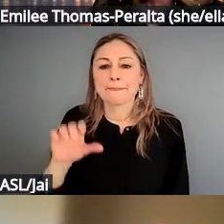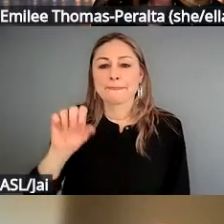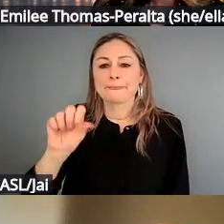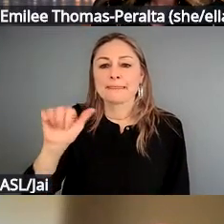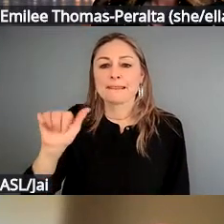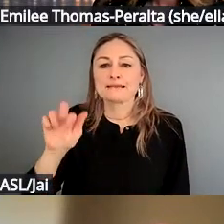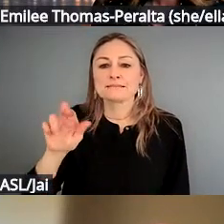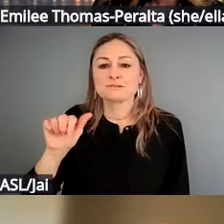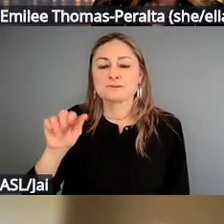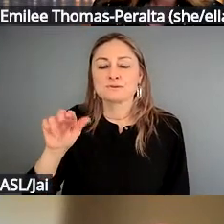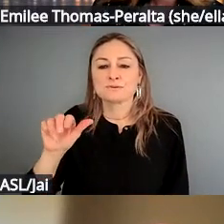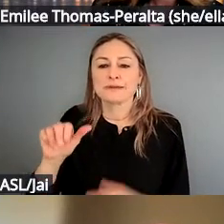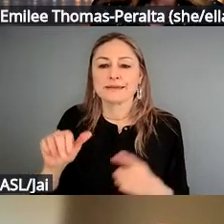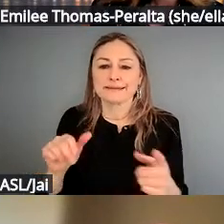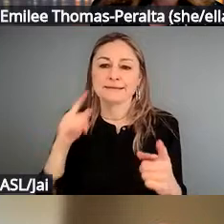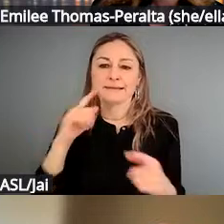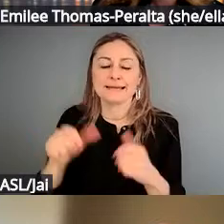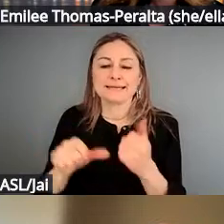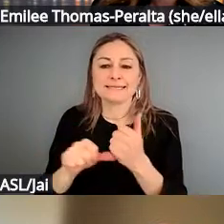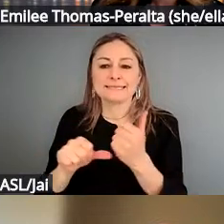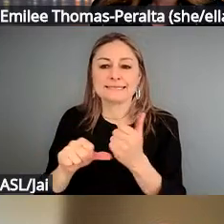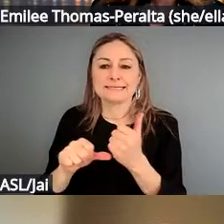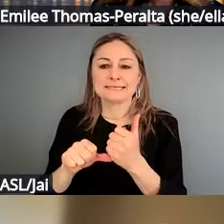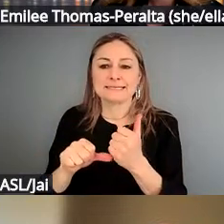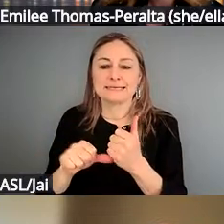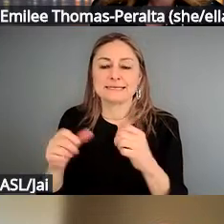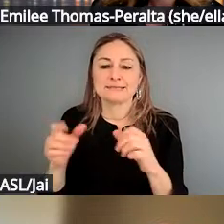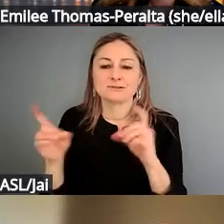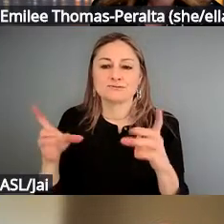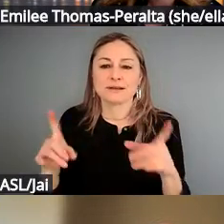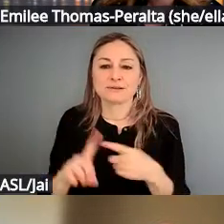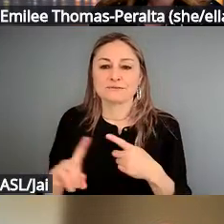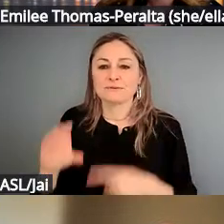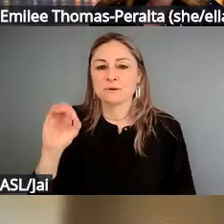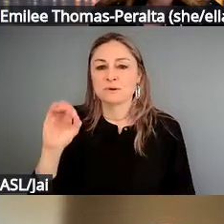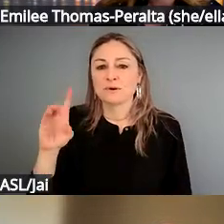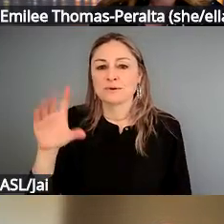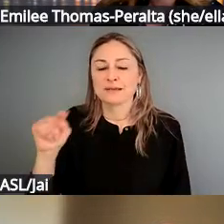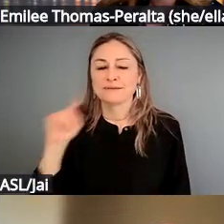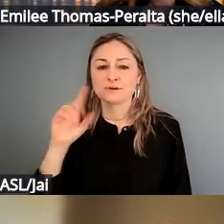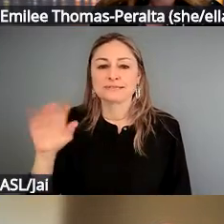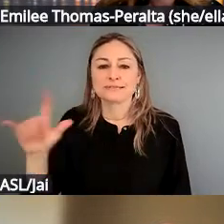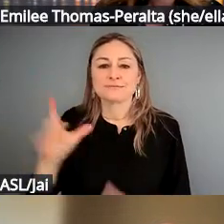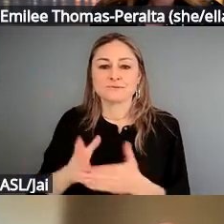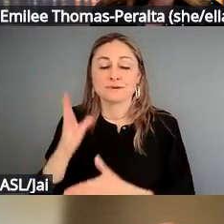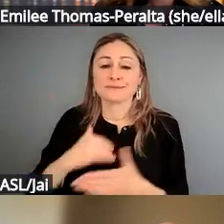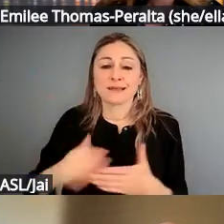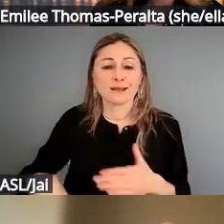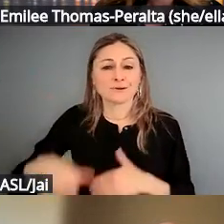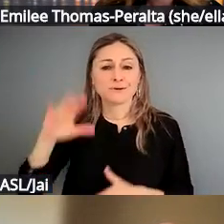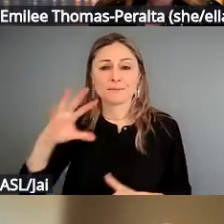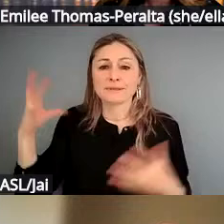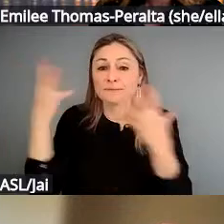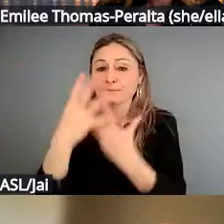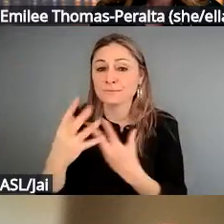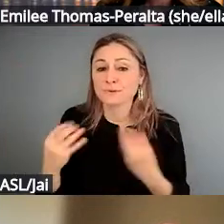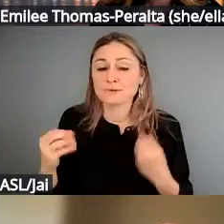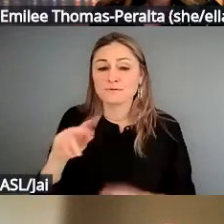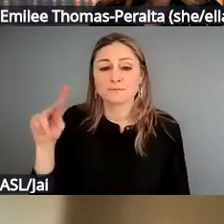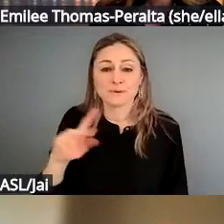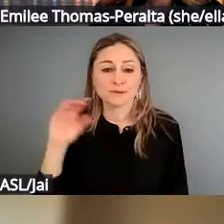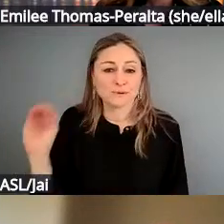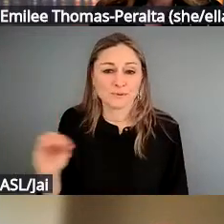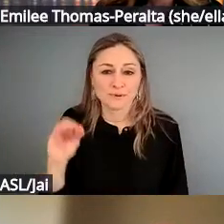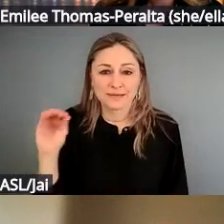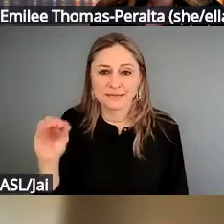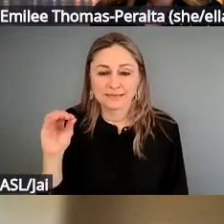Assistant Director for ODOT, Equity and Civil Rights, and I grew up in the beautiful Portland, Oregon. And it was